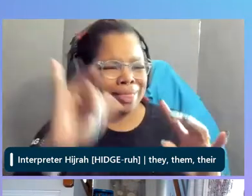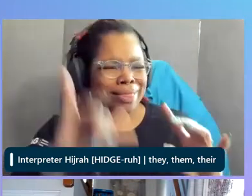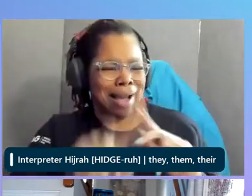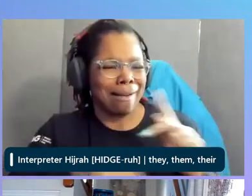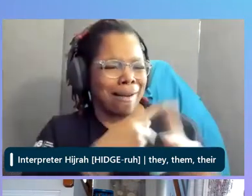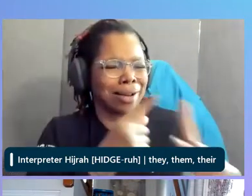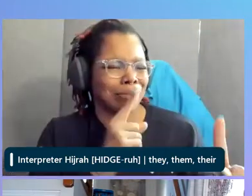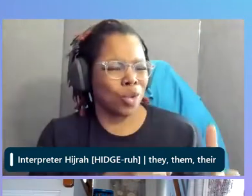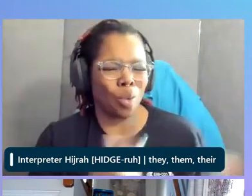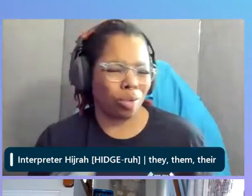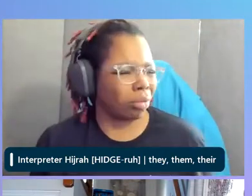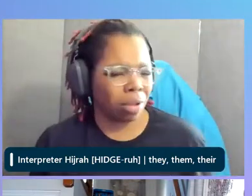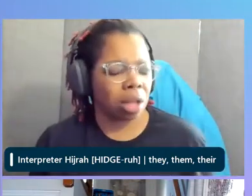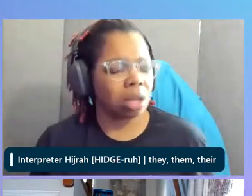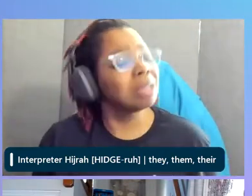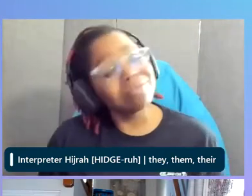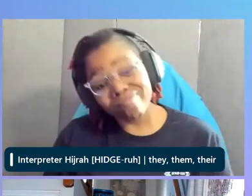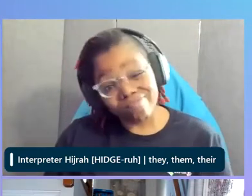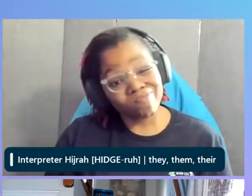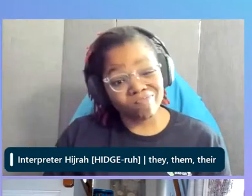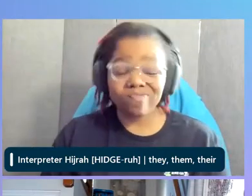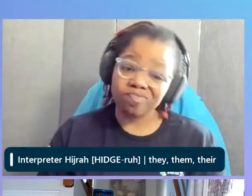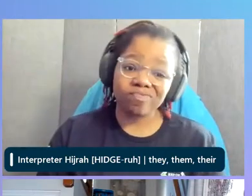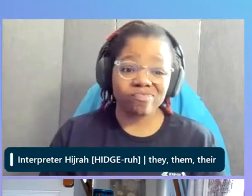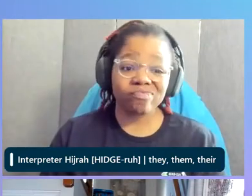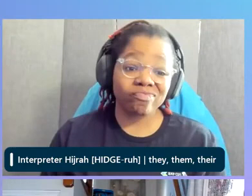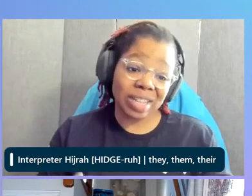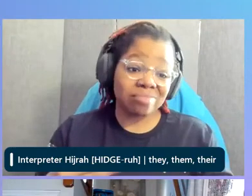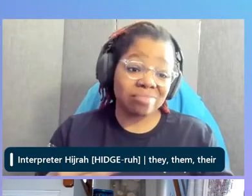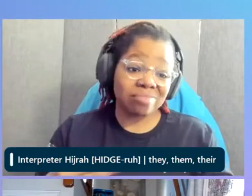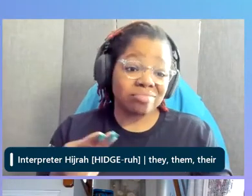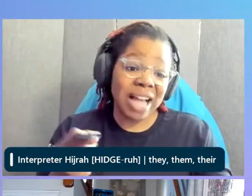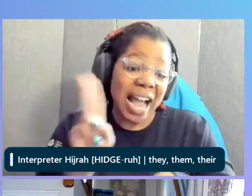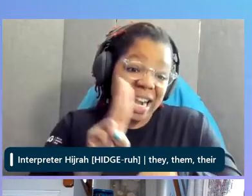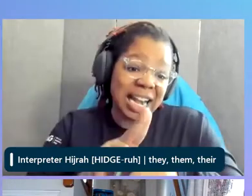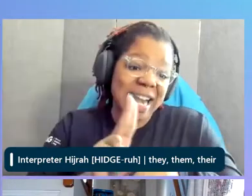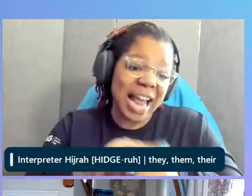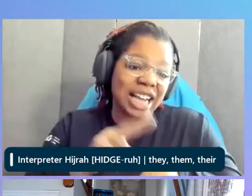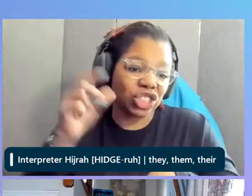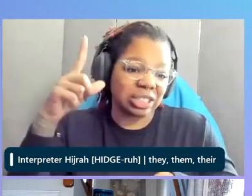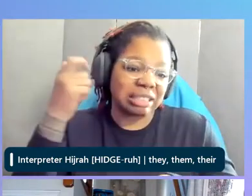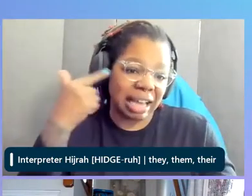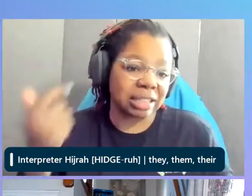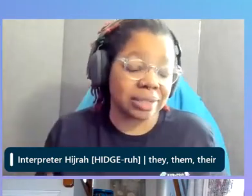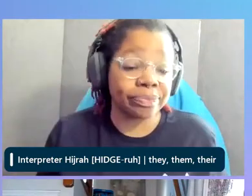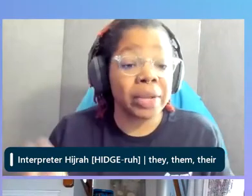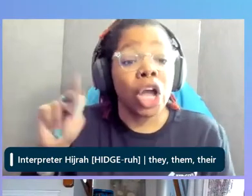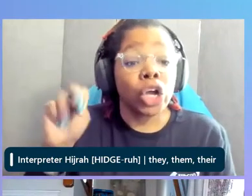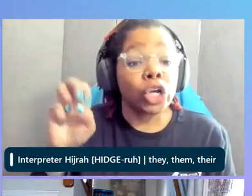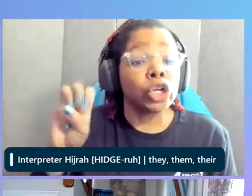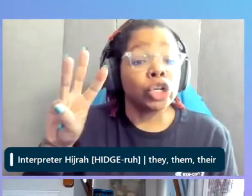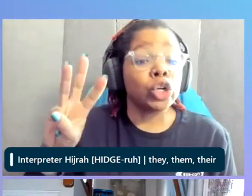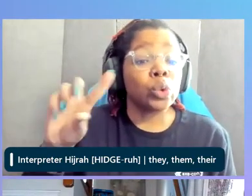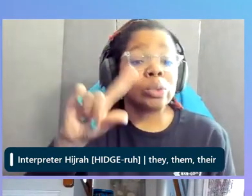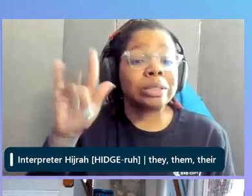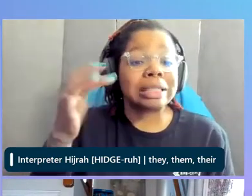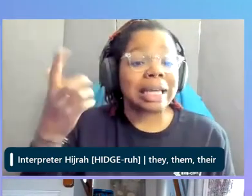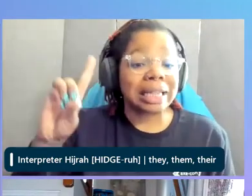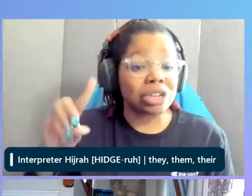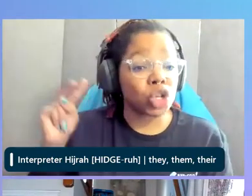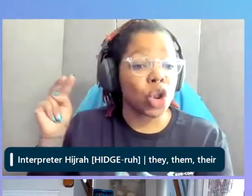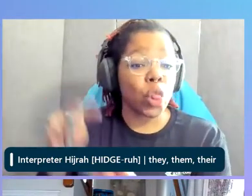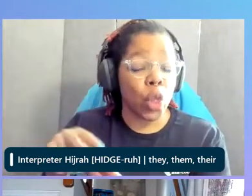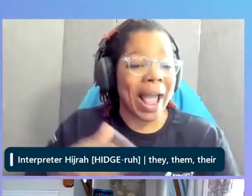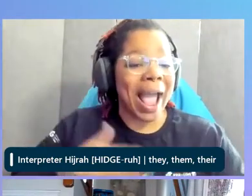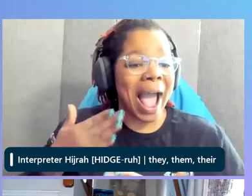silly, intangible goal. Well, nation states. Nation states are actually making this a goal. New Zealand, among others, are looking at happiness and well-being and